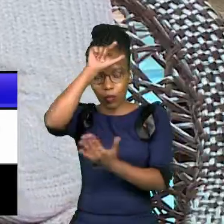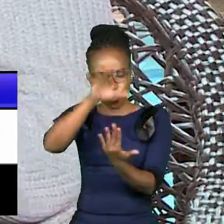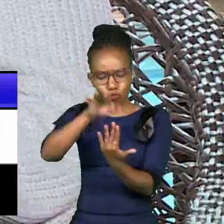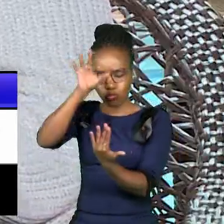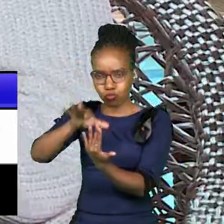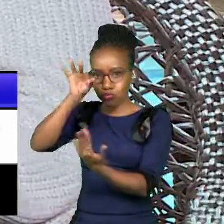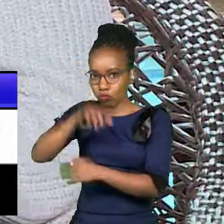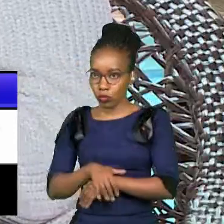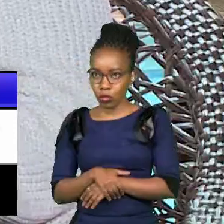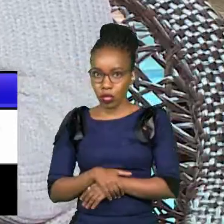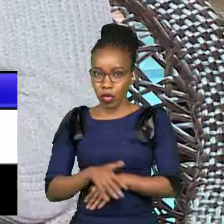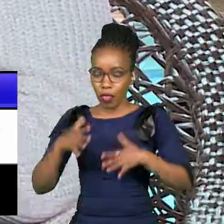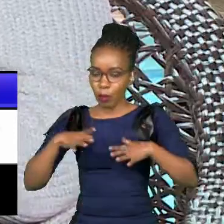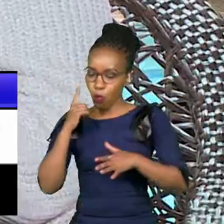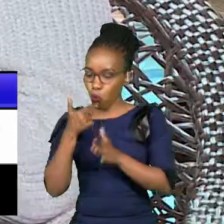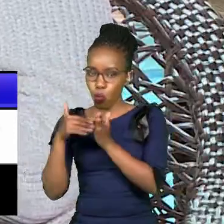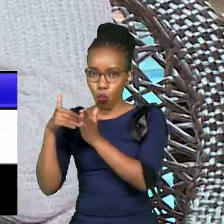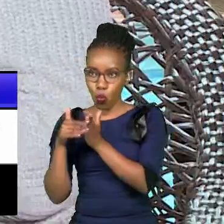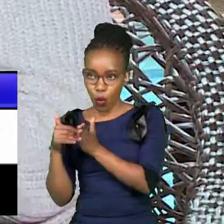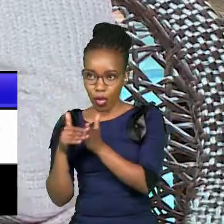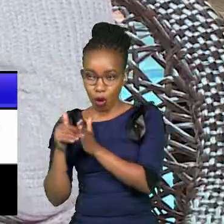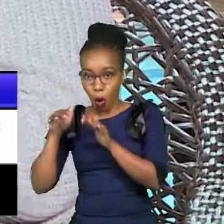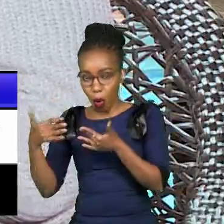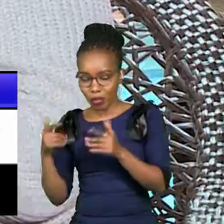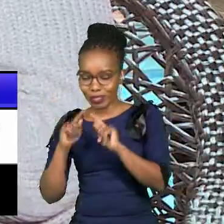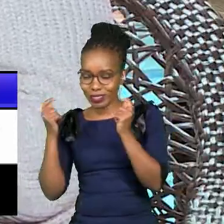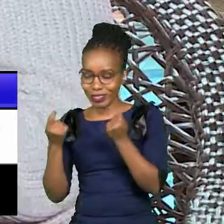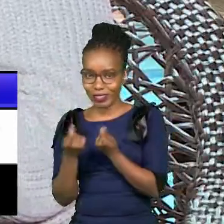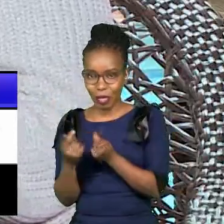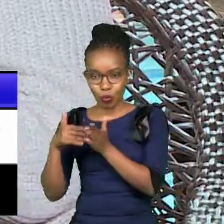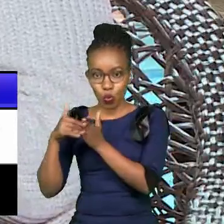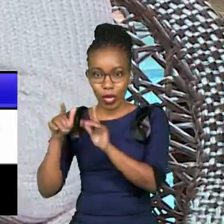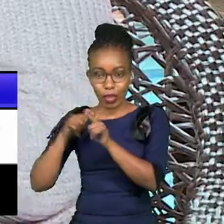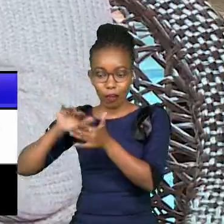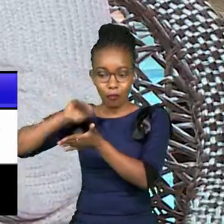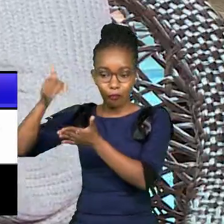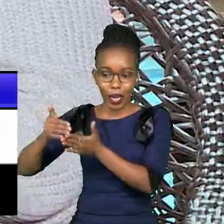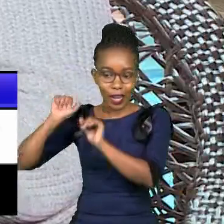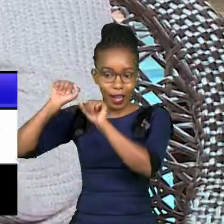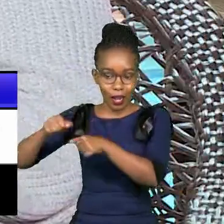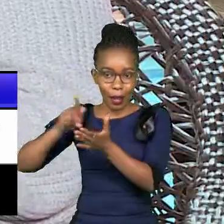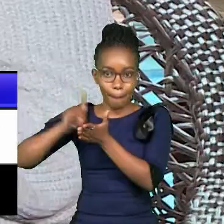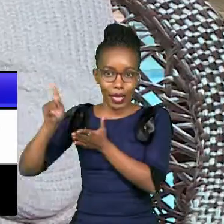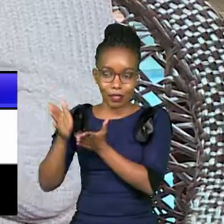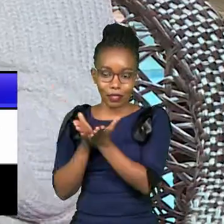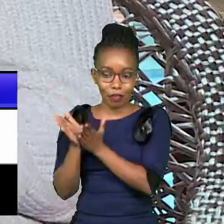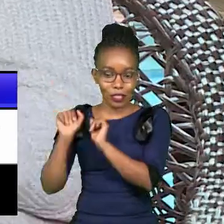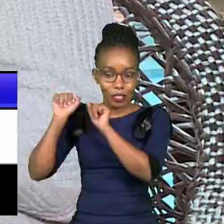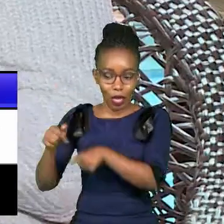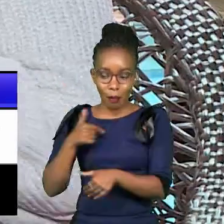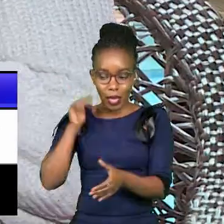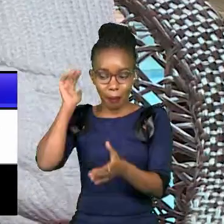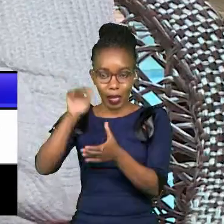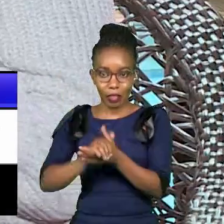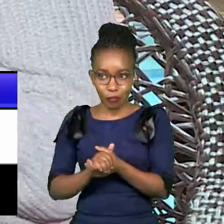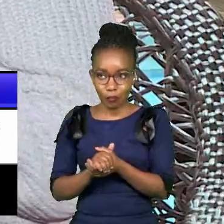identify those who are vulnerable or indigent groups so that they're able to be funded or to be paid for services, because I believe that would be